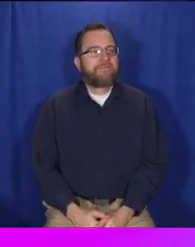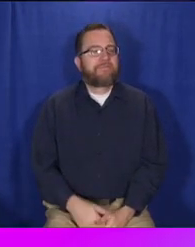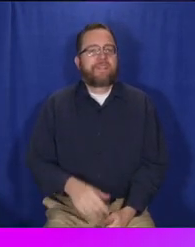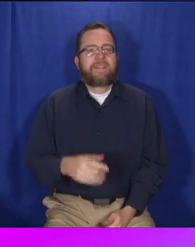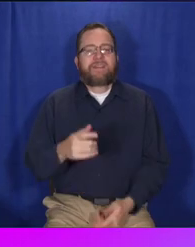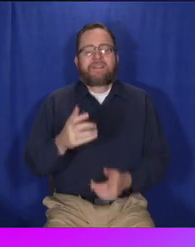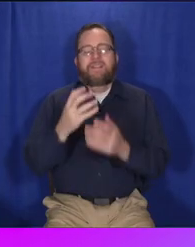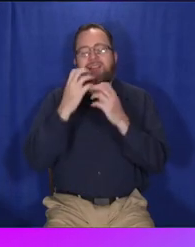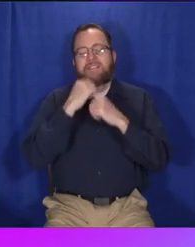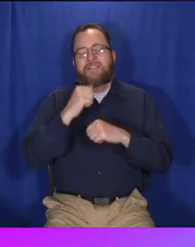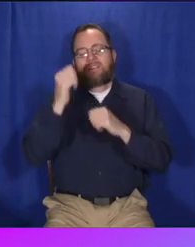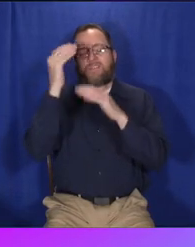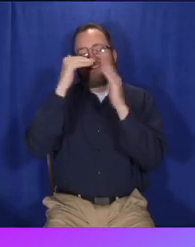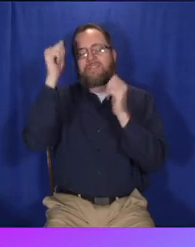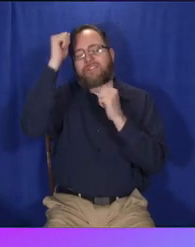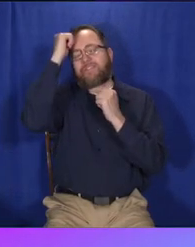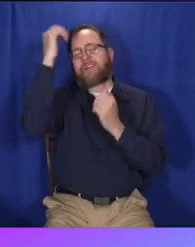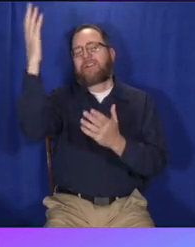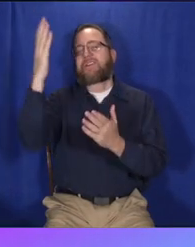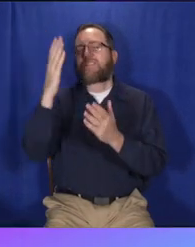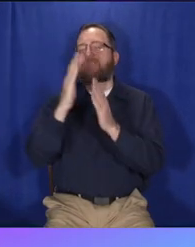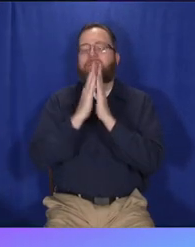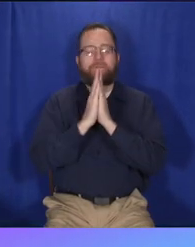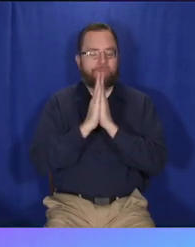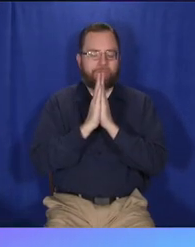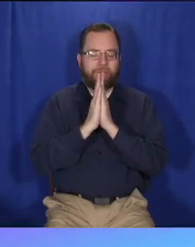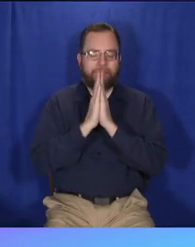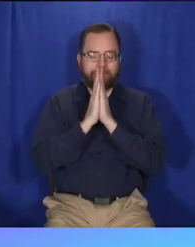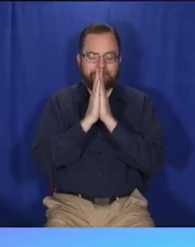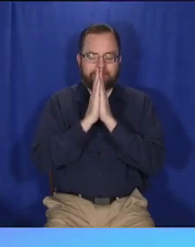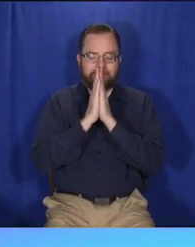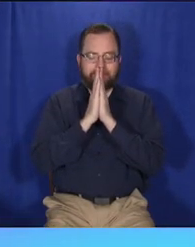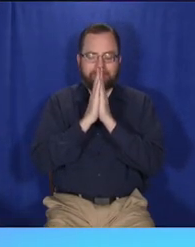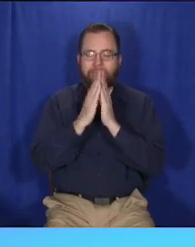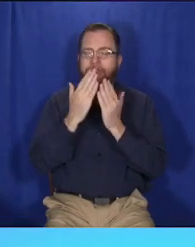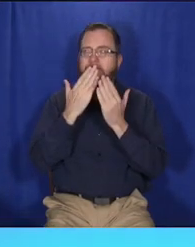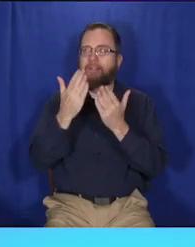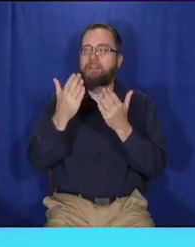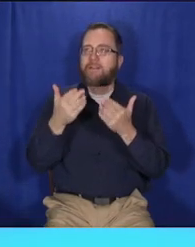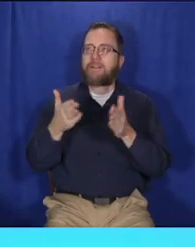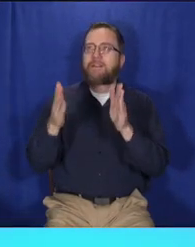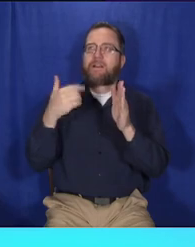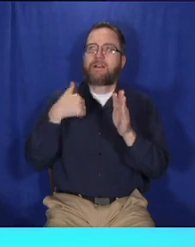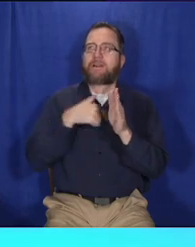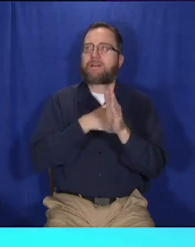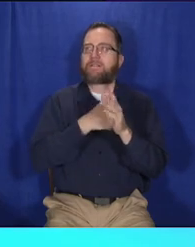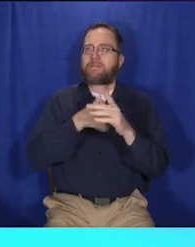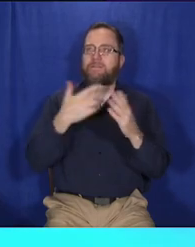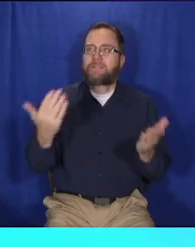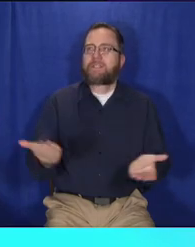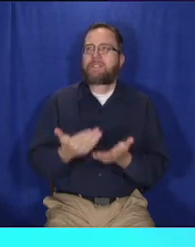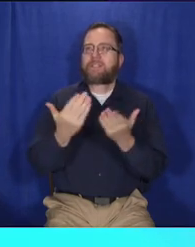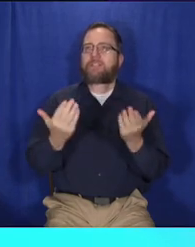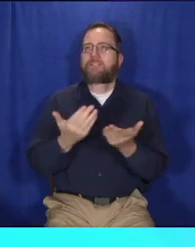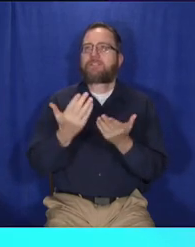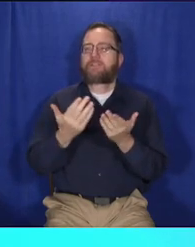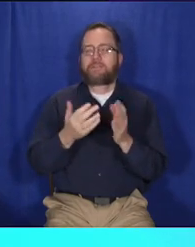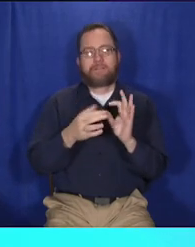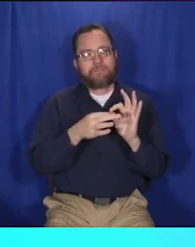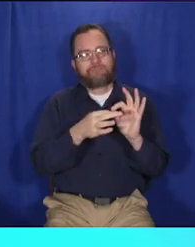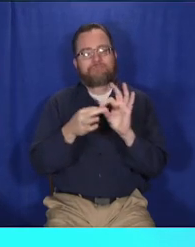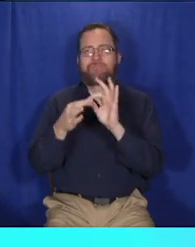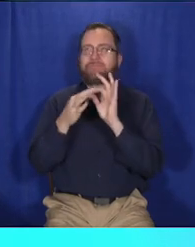Dear Heavenly Father, thank you so much for allowing us to come together freely to worship